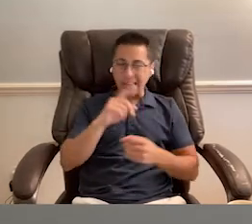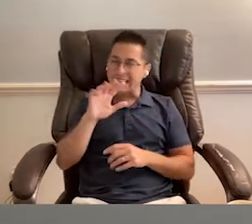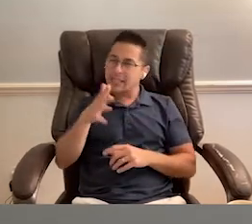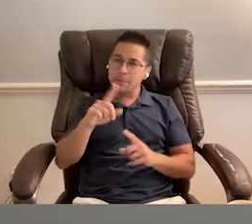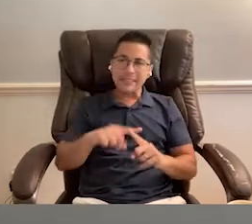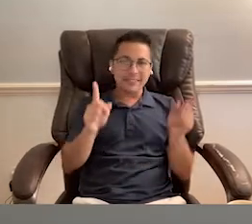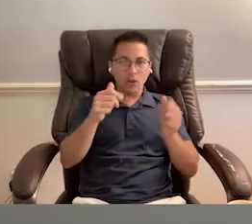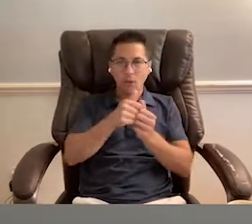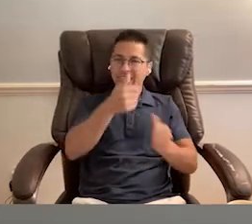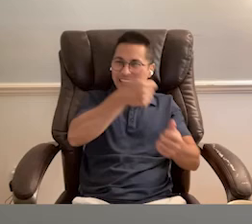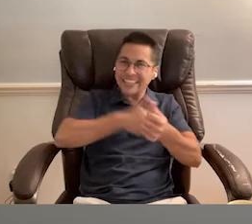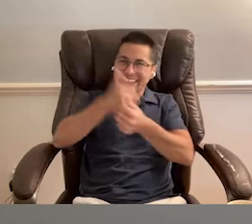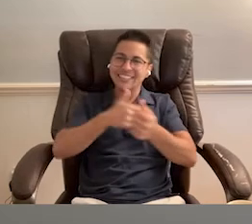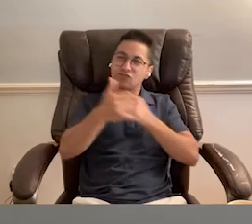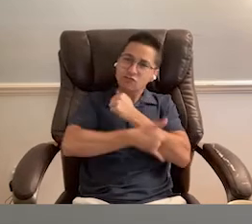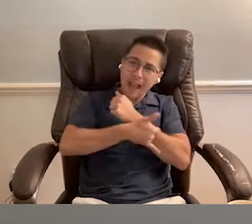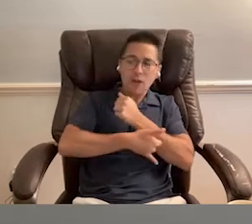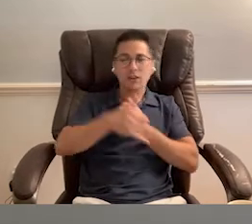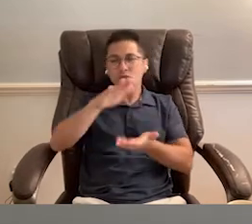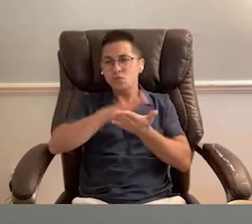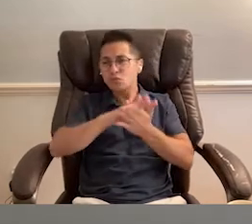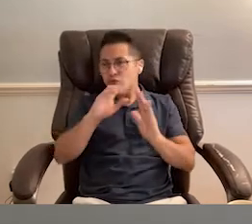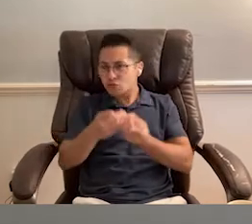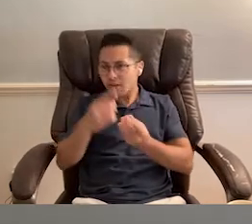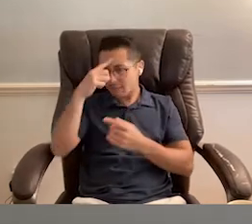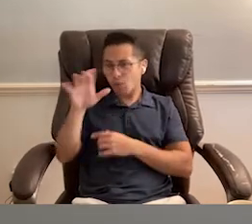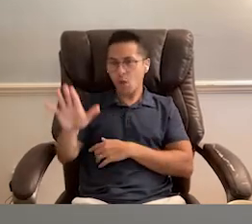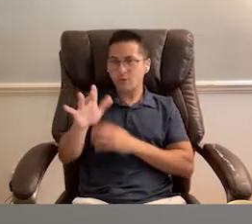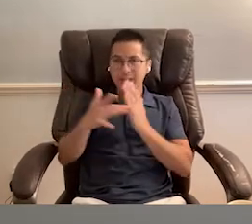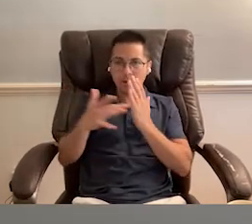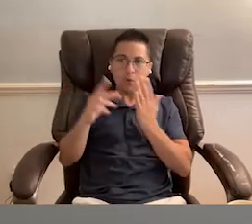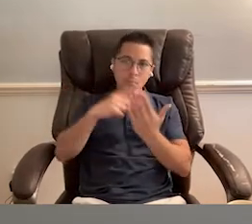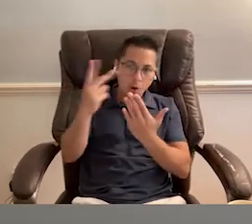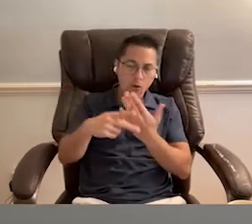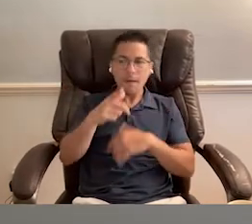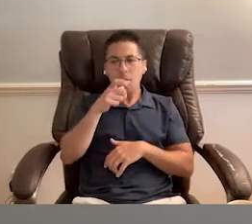each county or school district in terms of those career technical programs and who they let